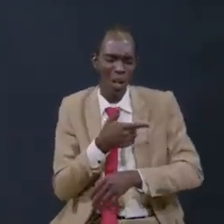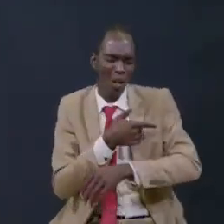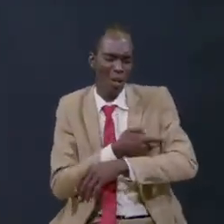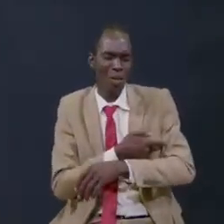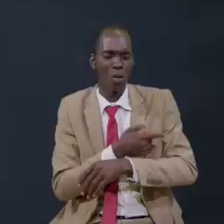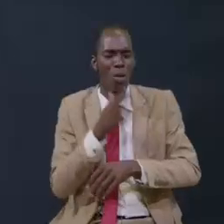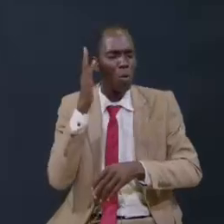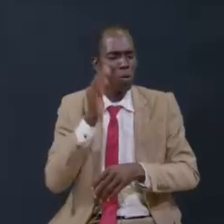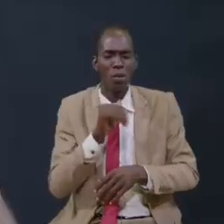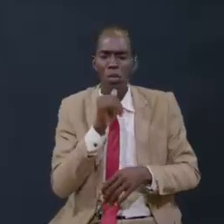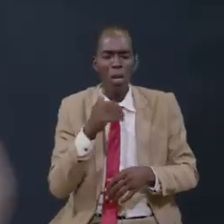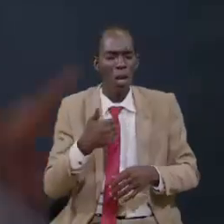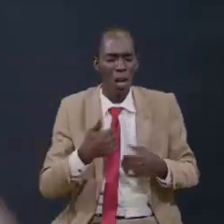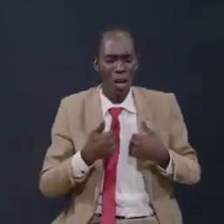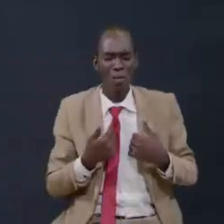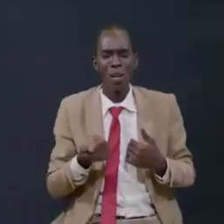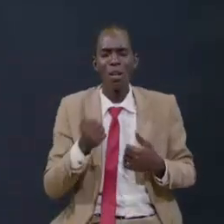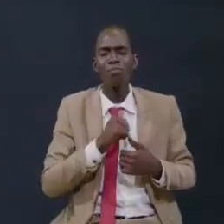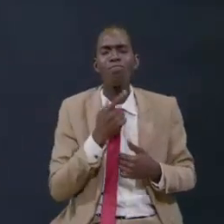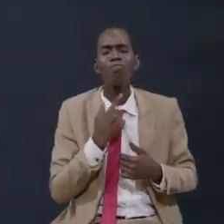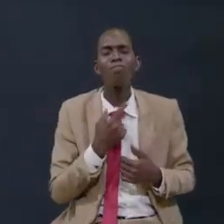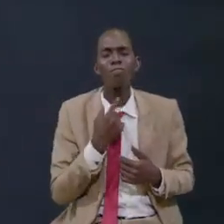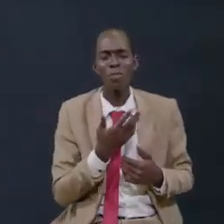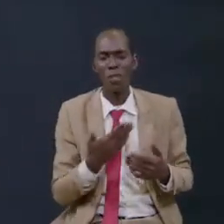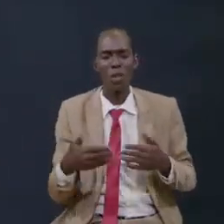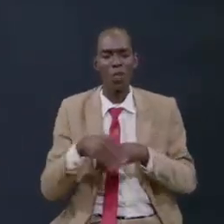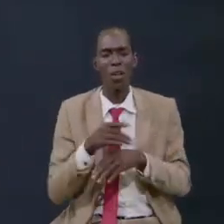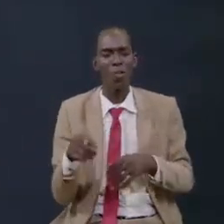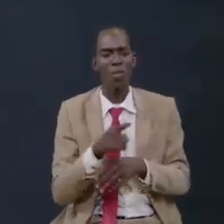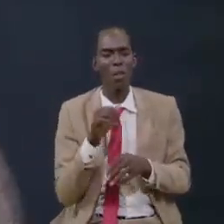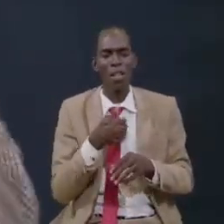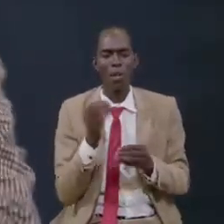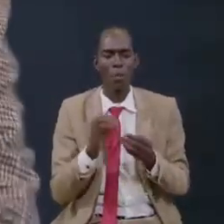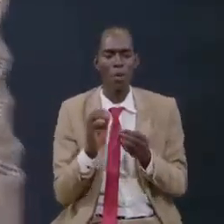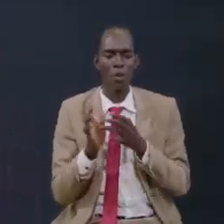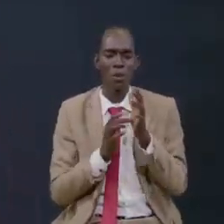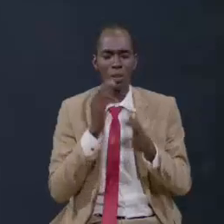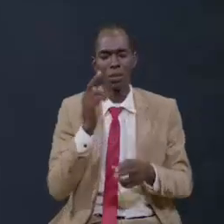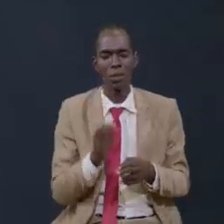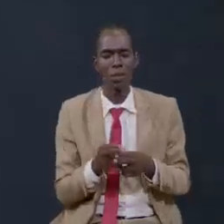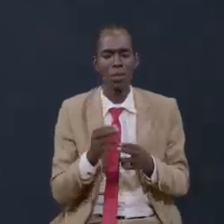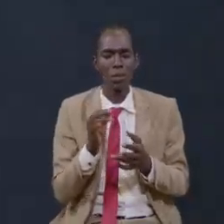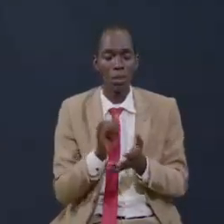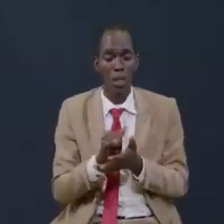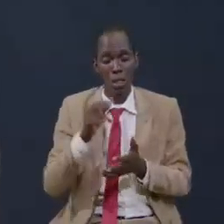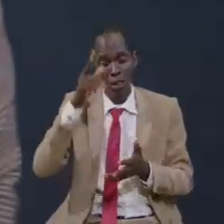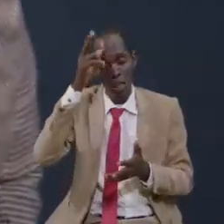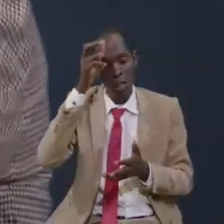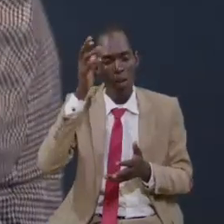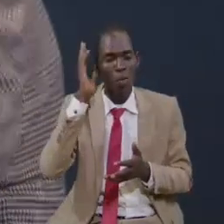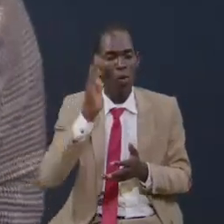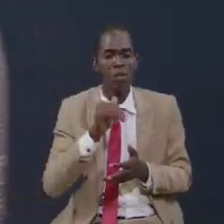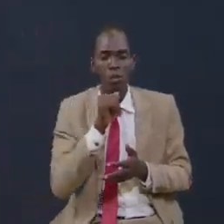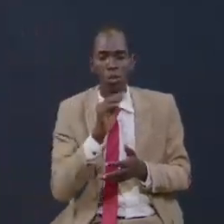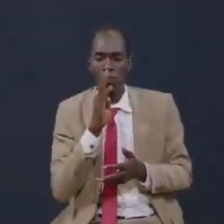to them anymore in Jesus' name. That Satan will not be their Lord